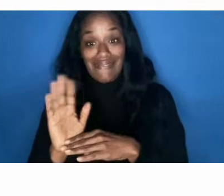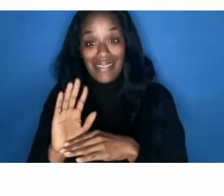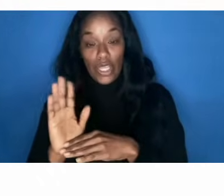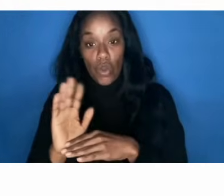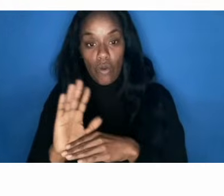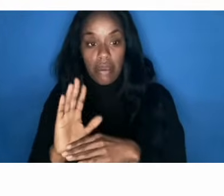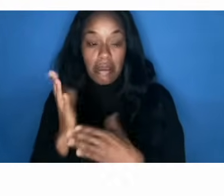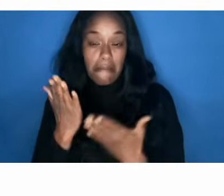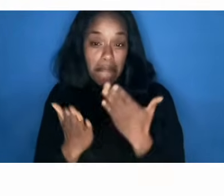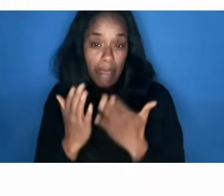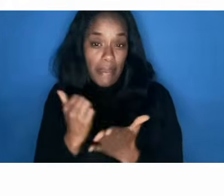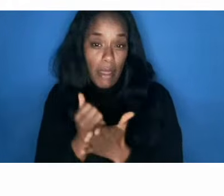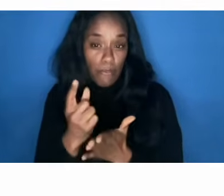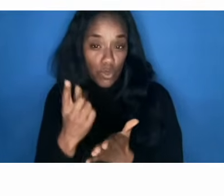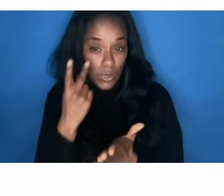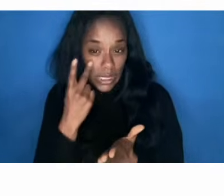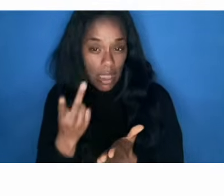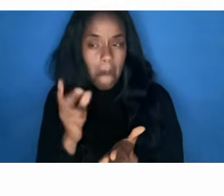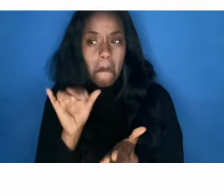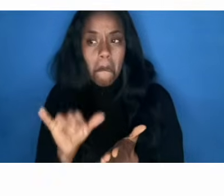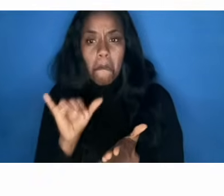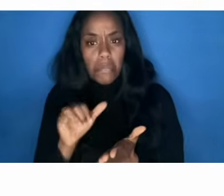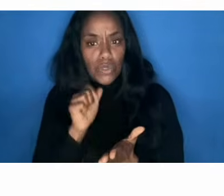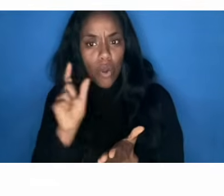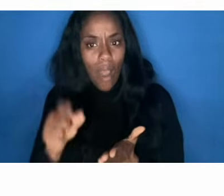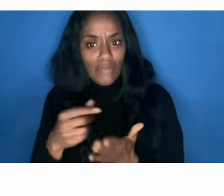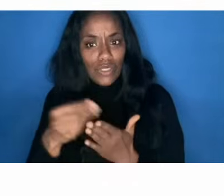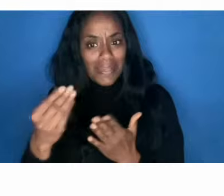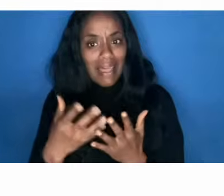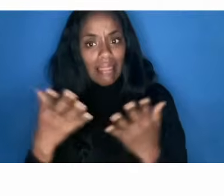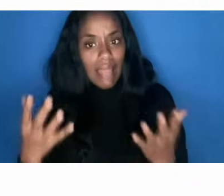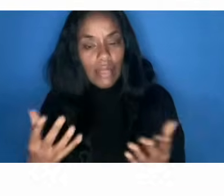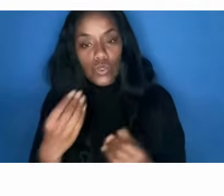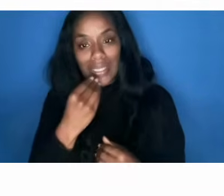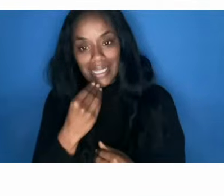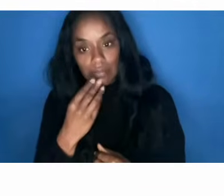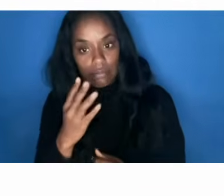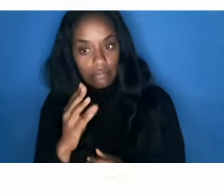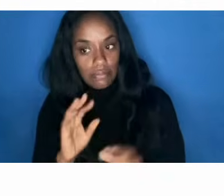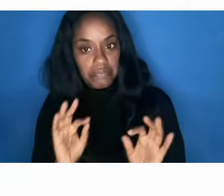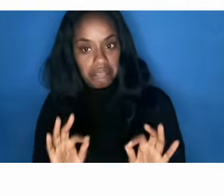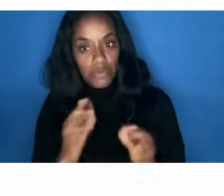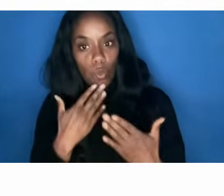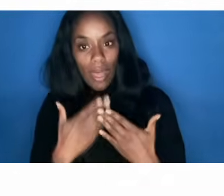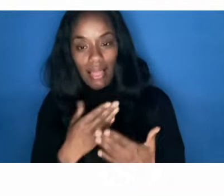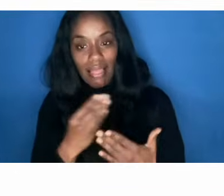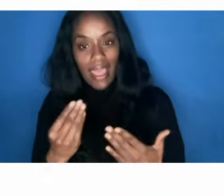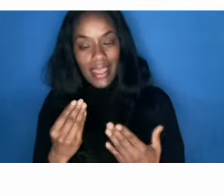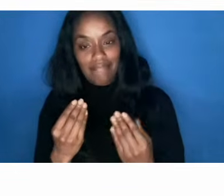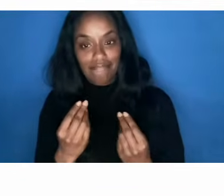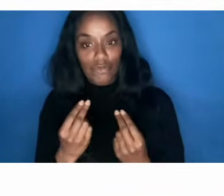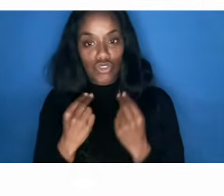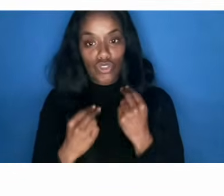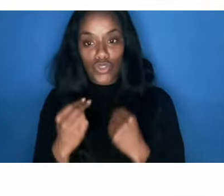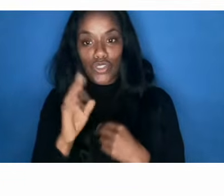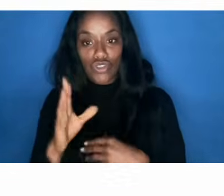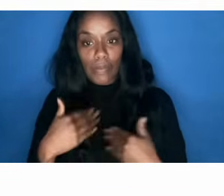could possibly help you see that you don't have to spend a lot to eat well and nourish your body.